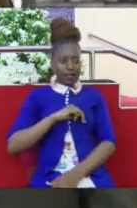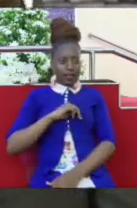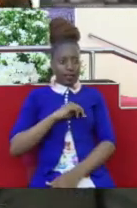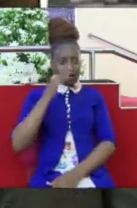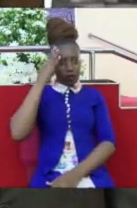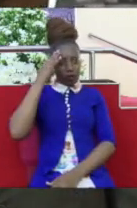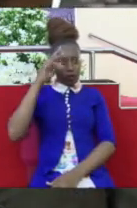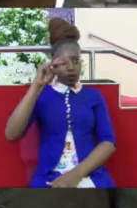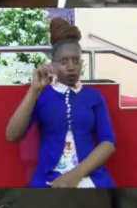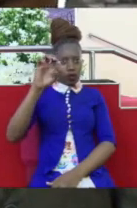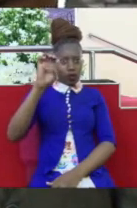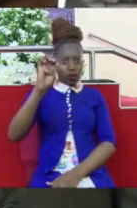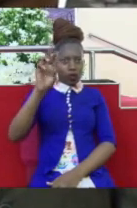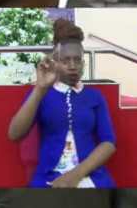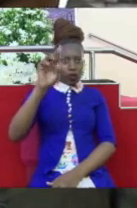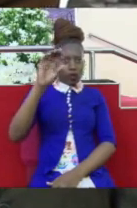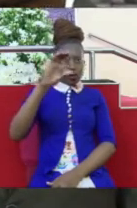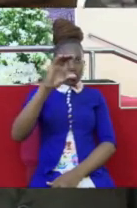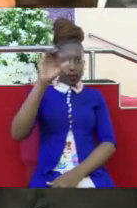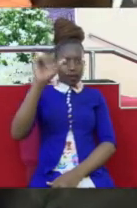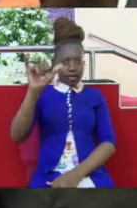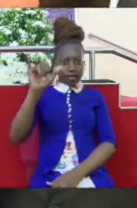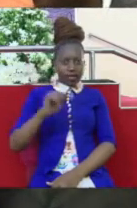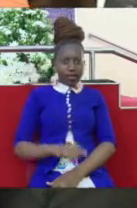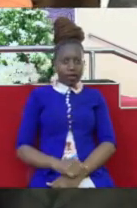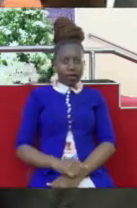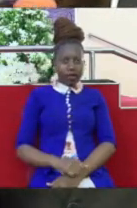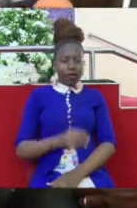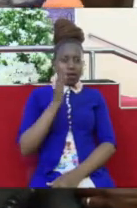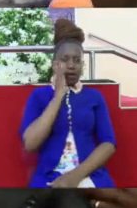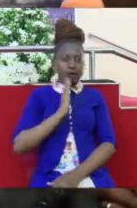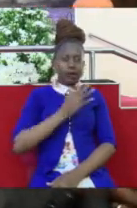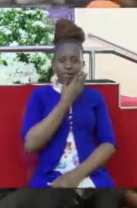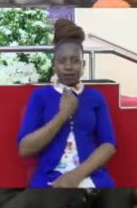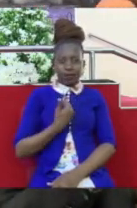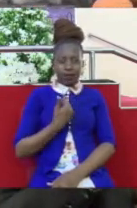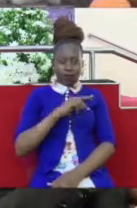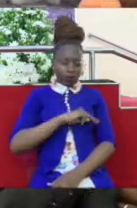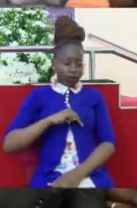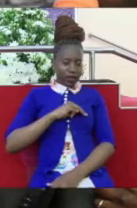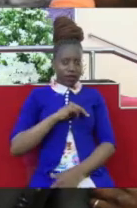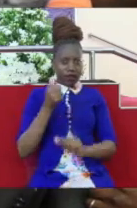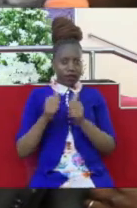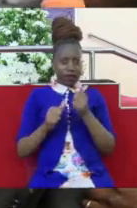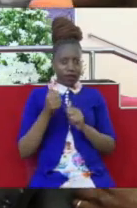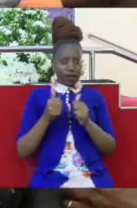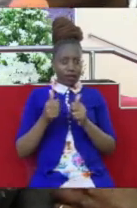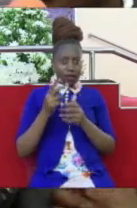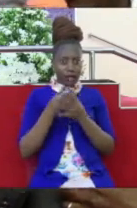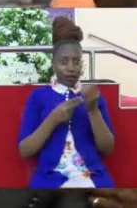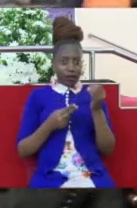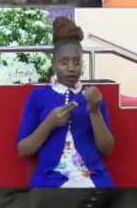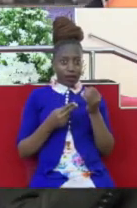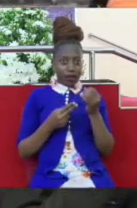vyake, is a spiritual response, ni kitu cha kiroho, to a